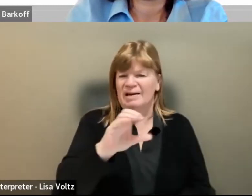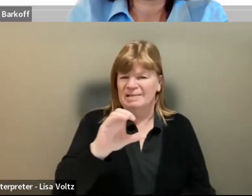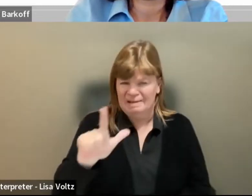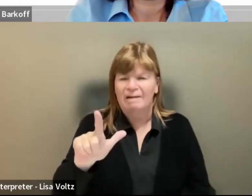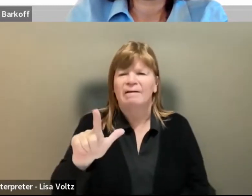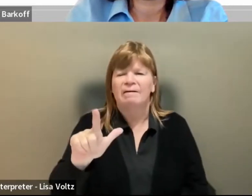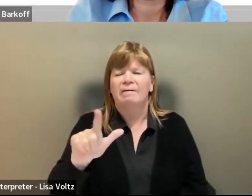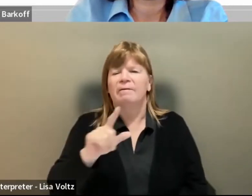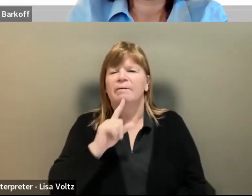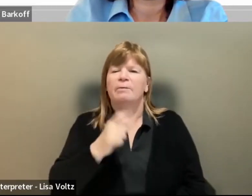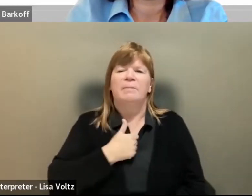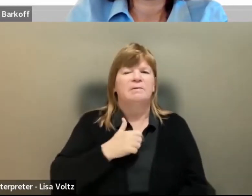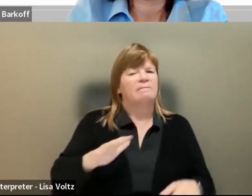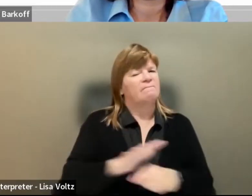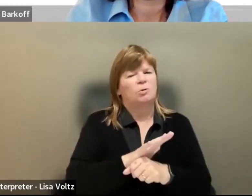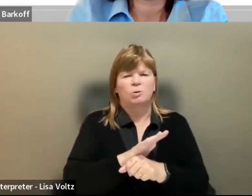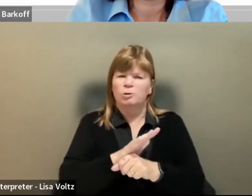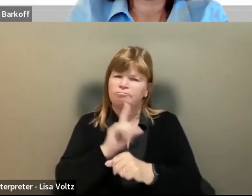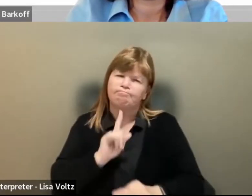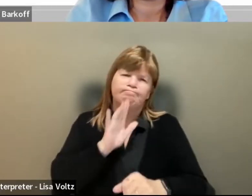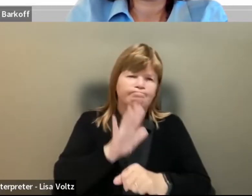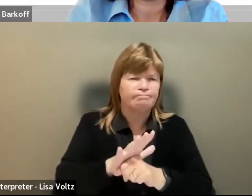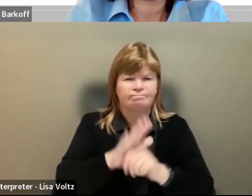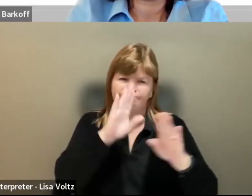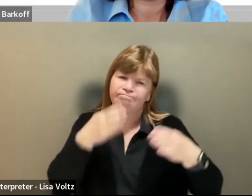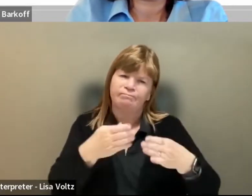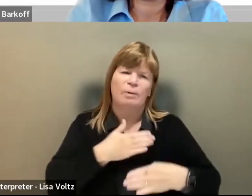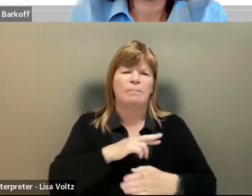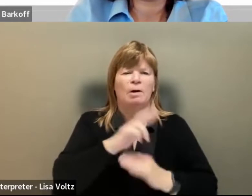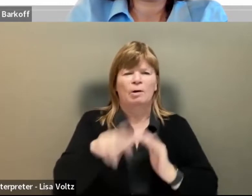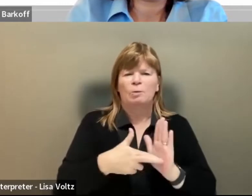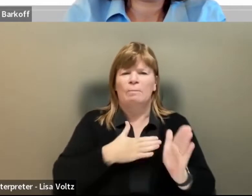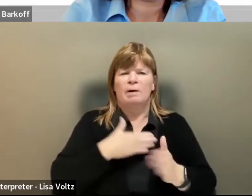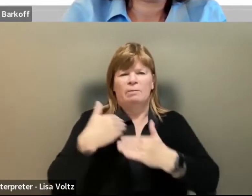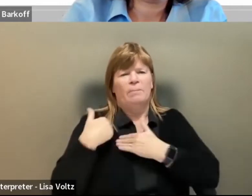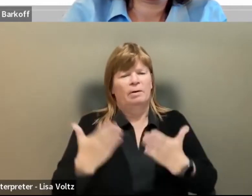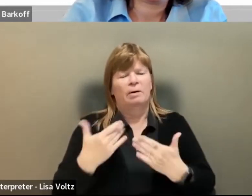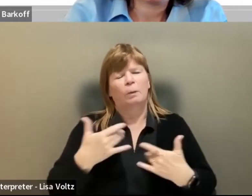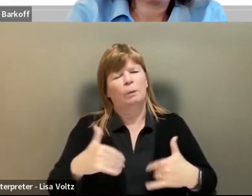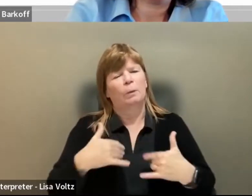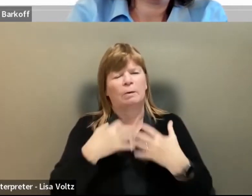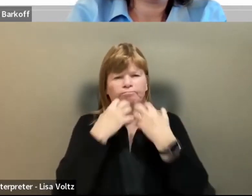I am completely committed to my role here. I take it very, very seriously.